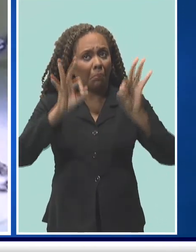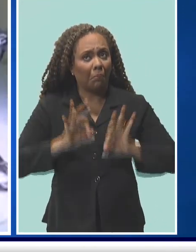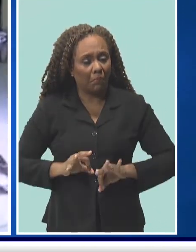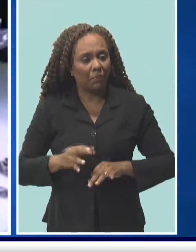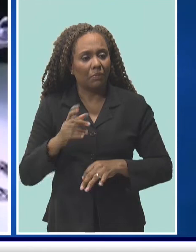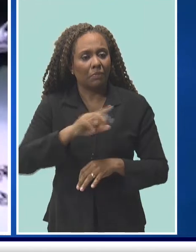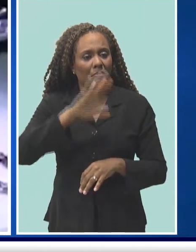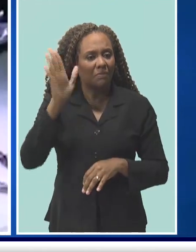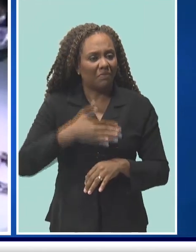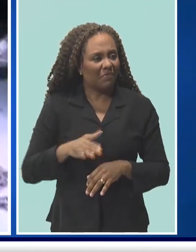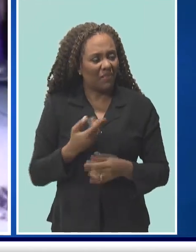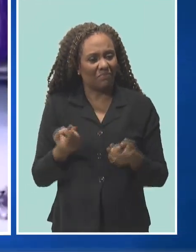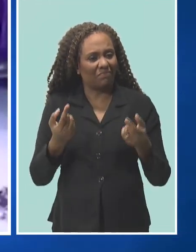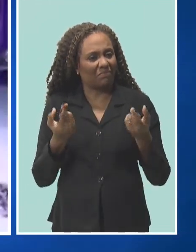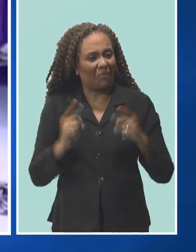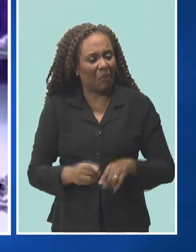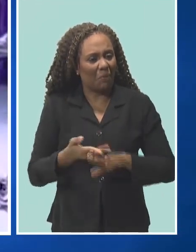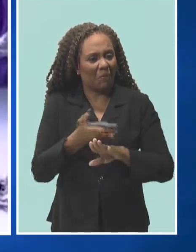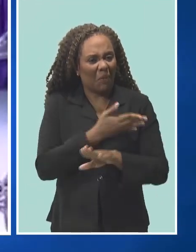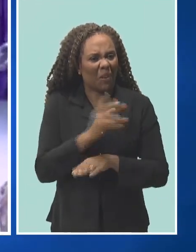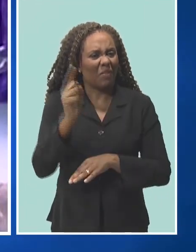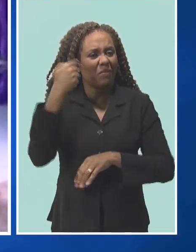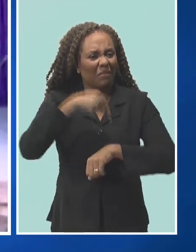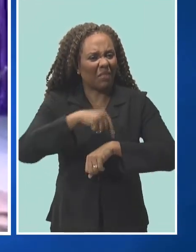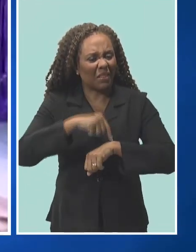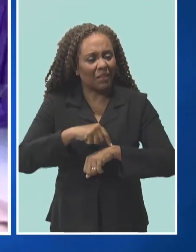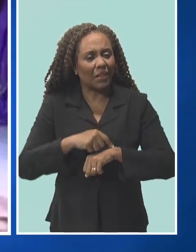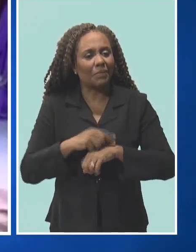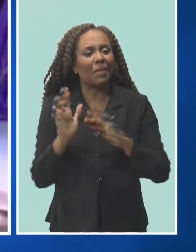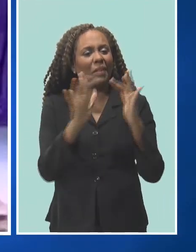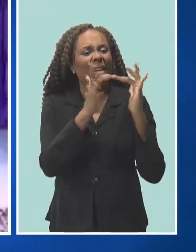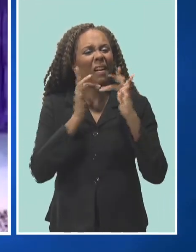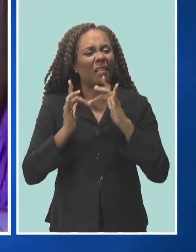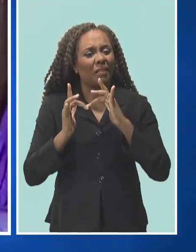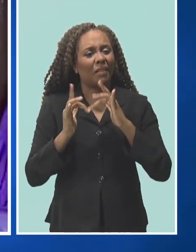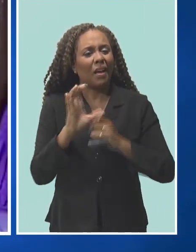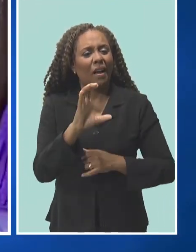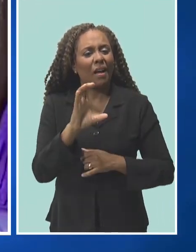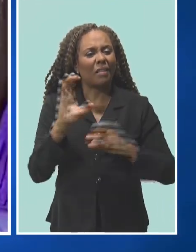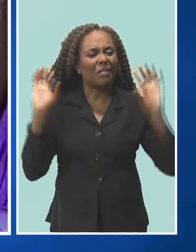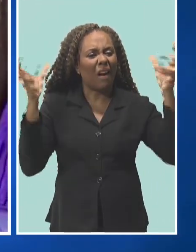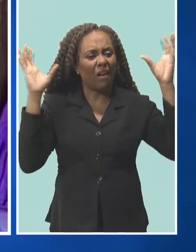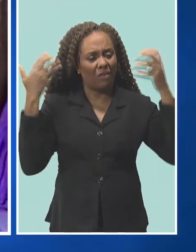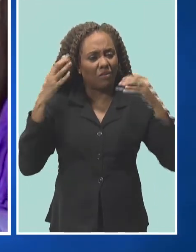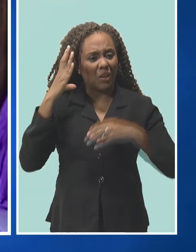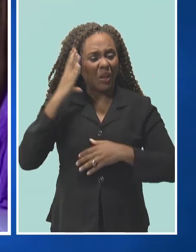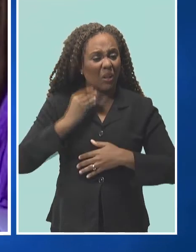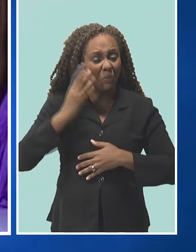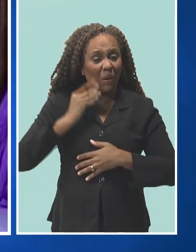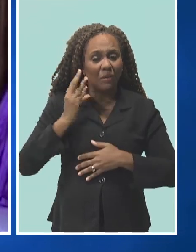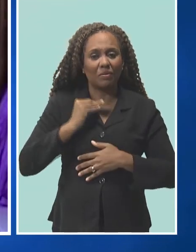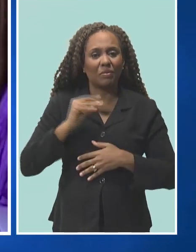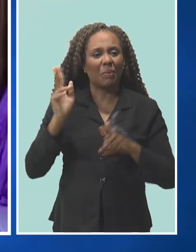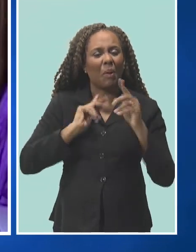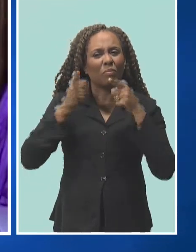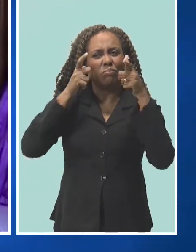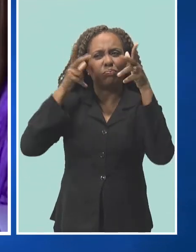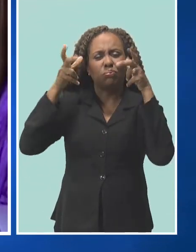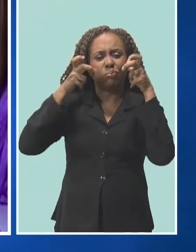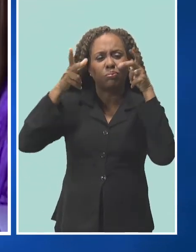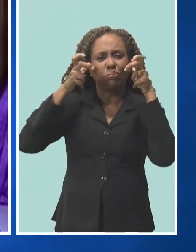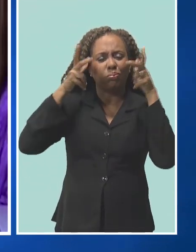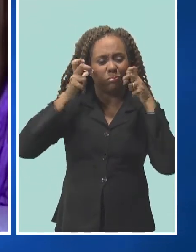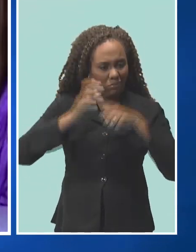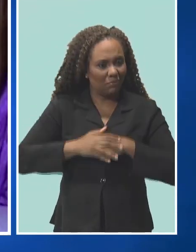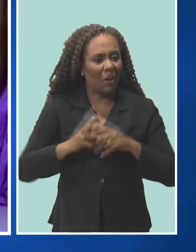we've done for the very first time. A virtual carnival experience, bringing it out there to the people, taking carnival to